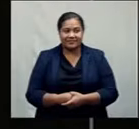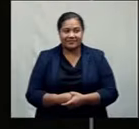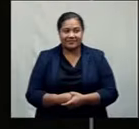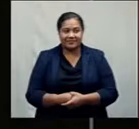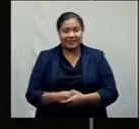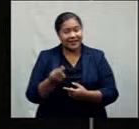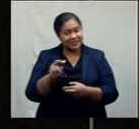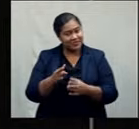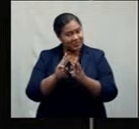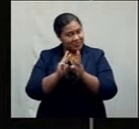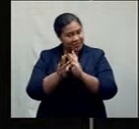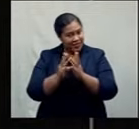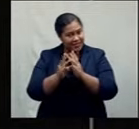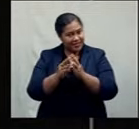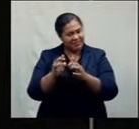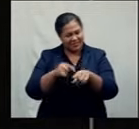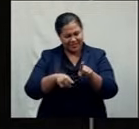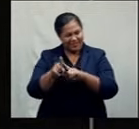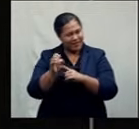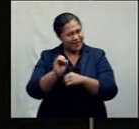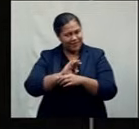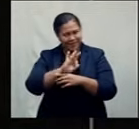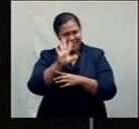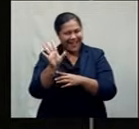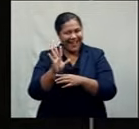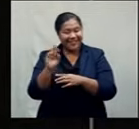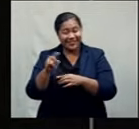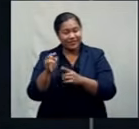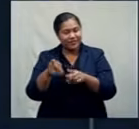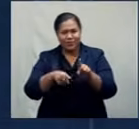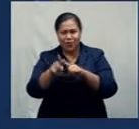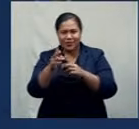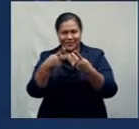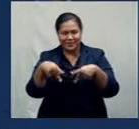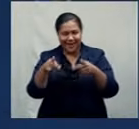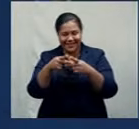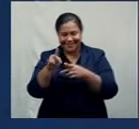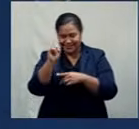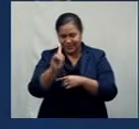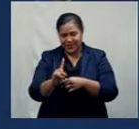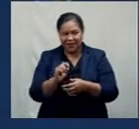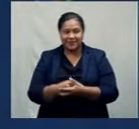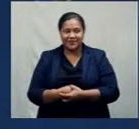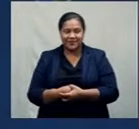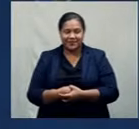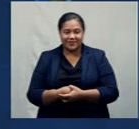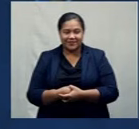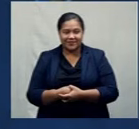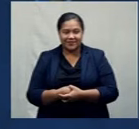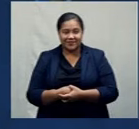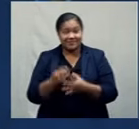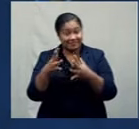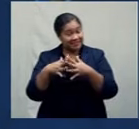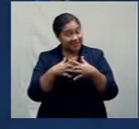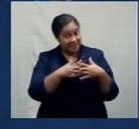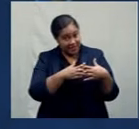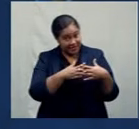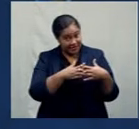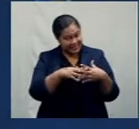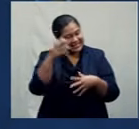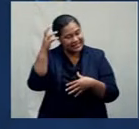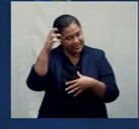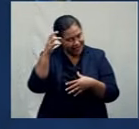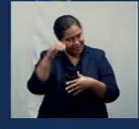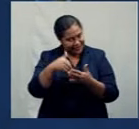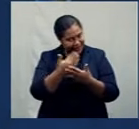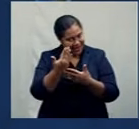And to the weather, mainly fine weather prevailed over most places today. In the west, it was a sunny